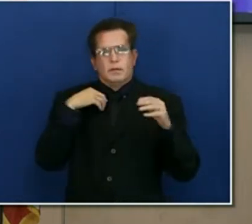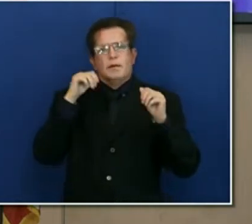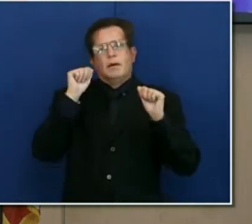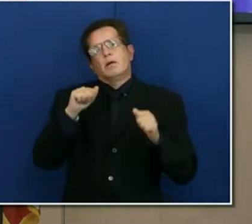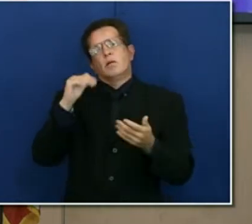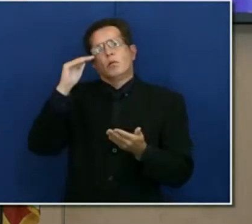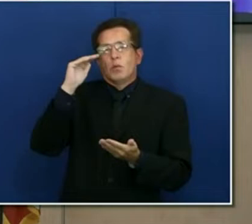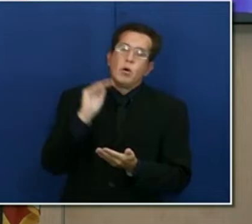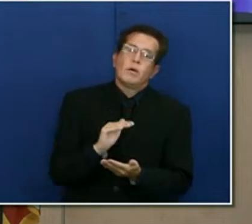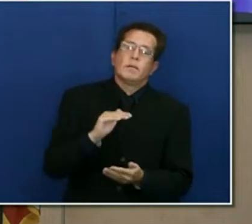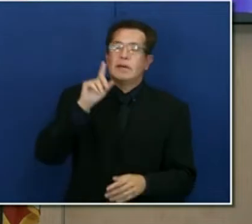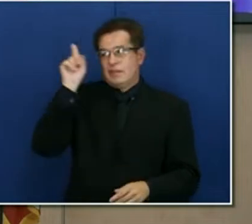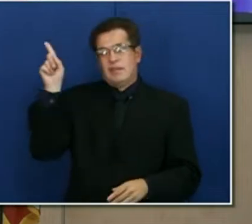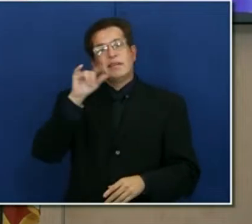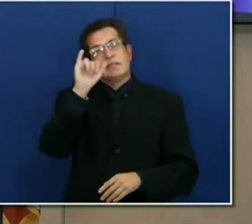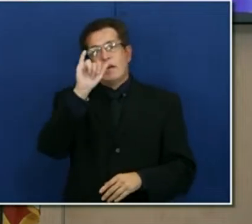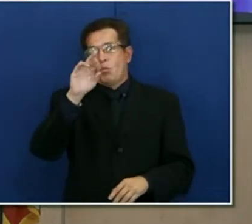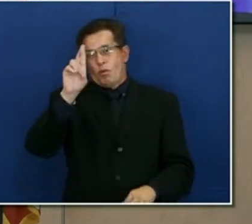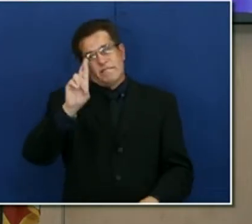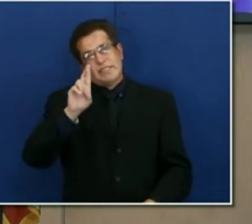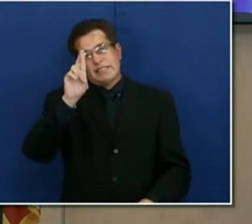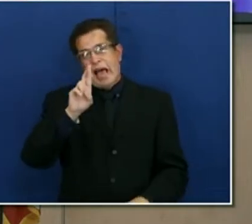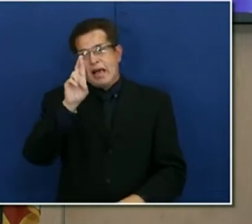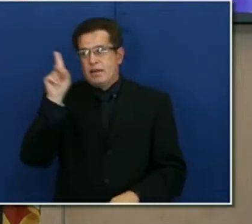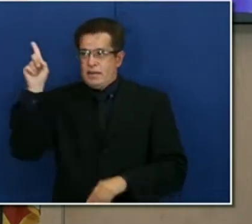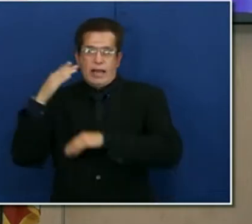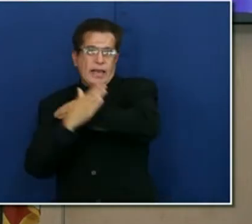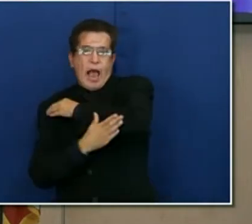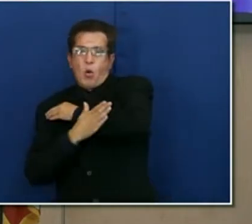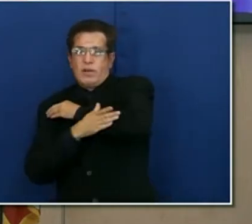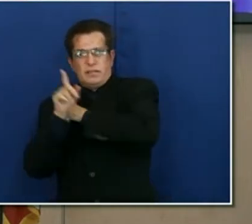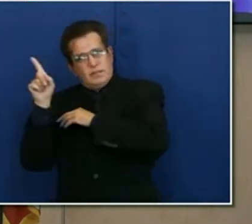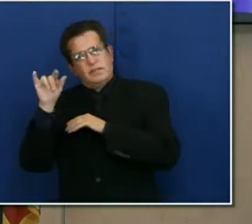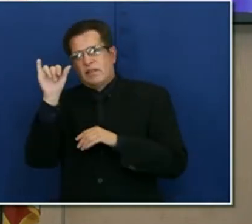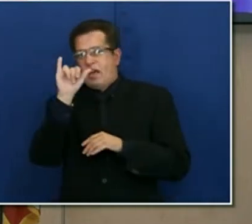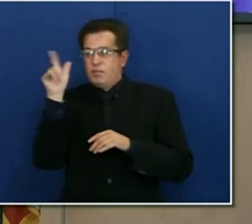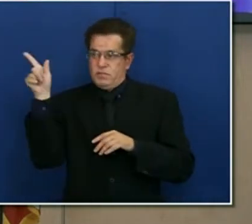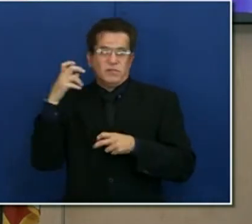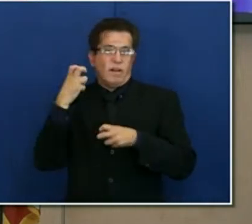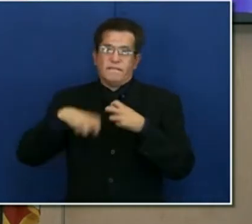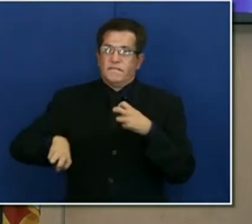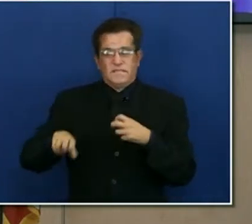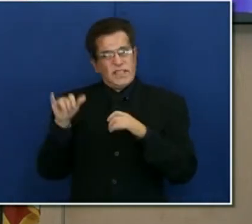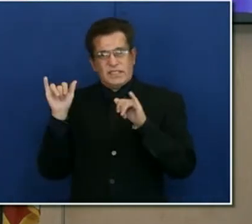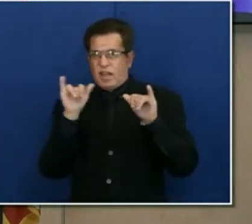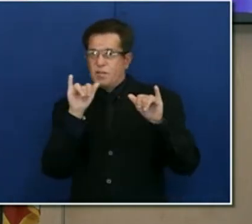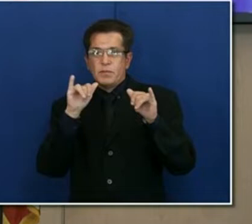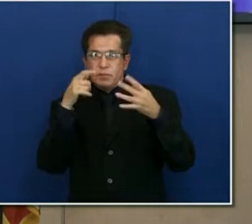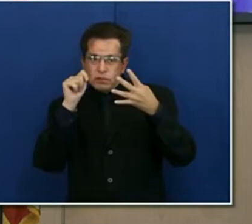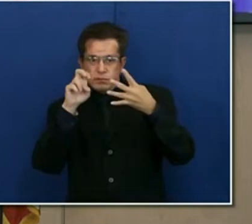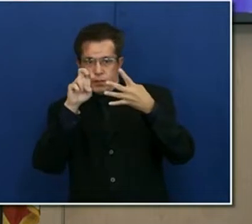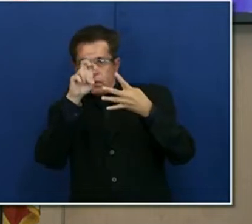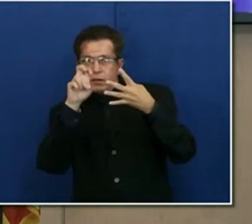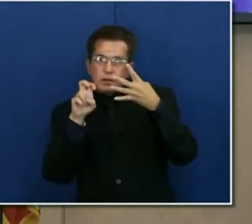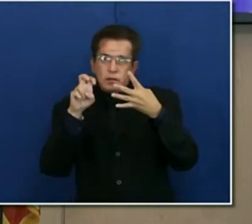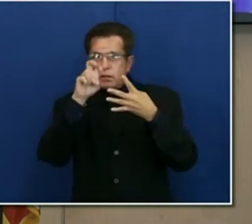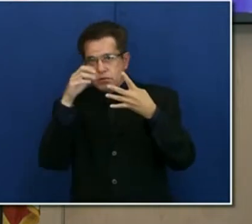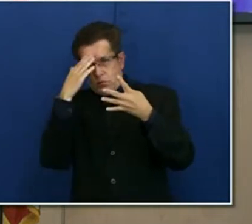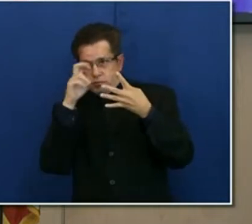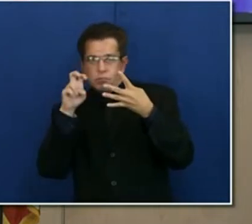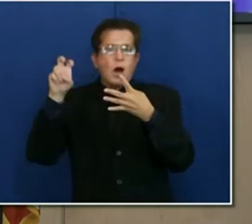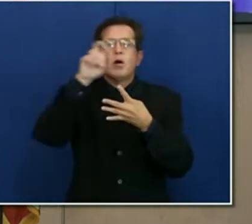us. Riverside County, a little bit smaller than us, but certainly a large county, is struggling, perhaps moving back into